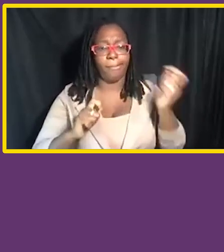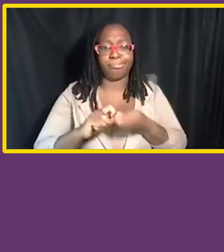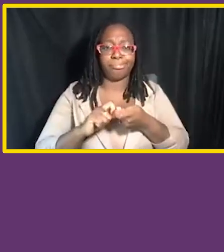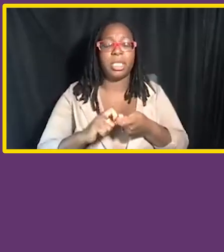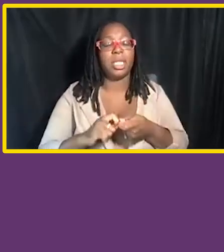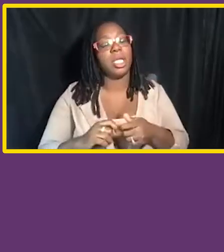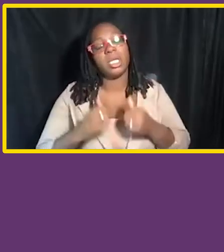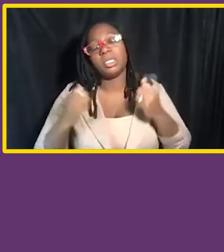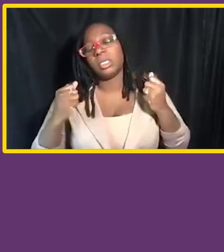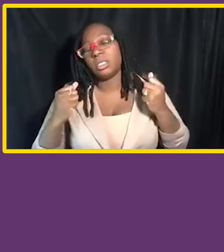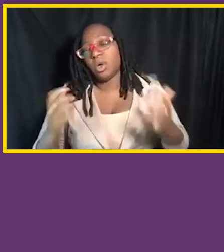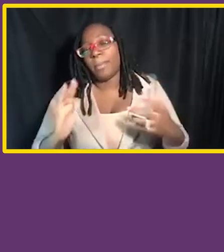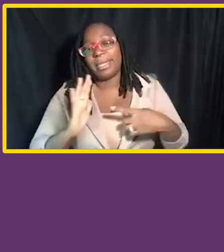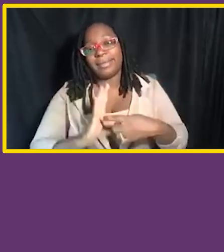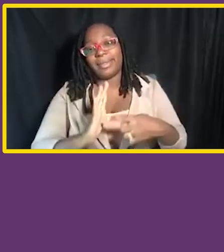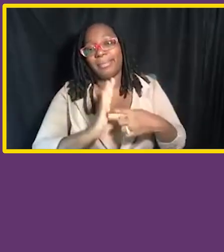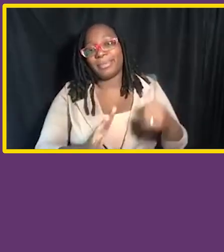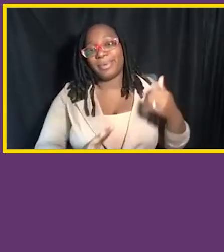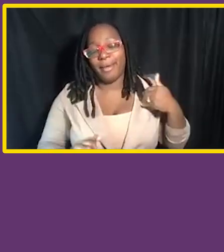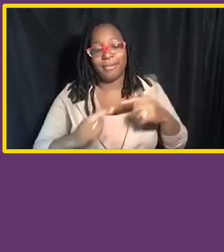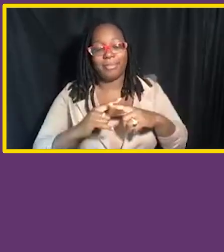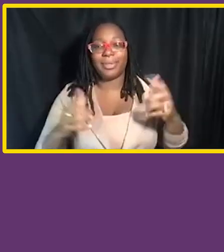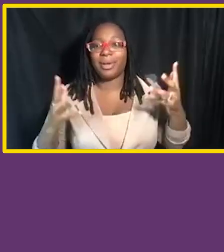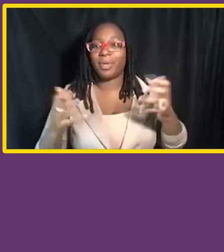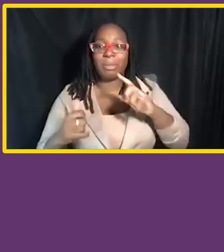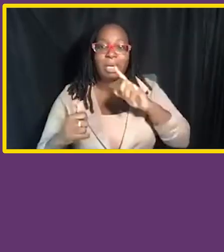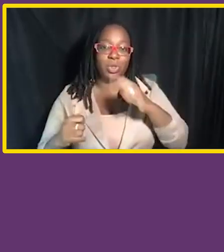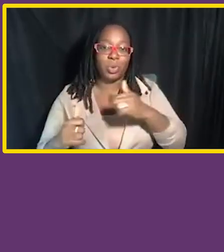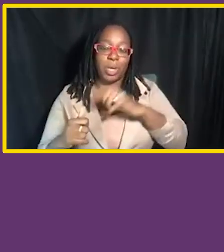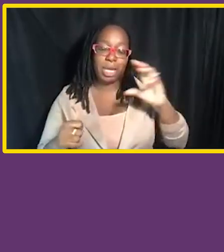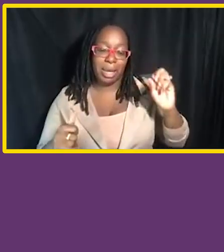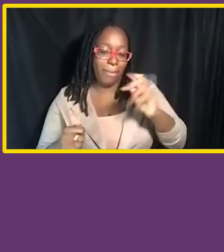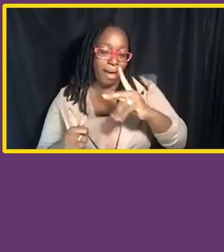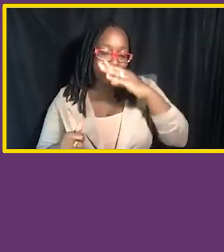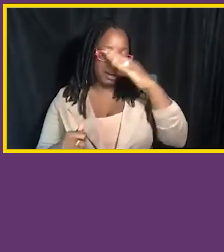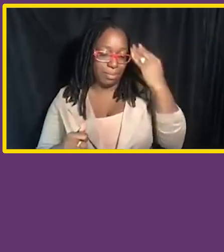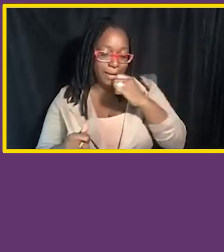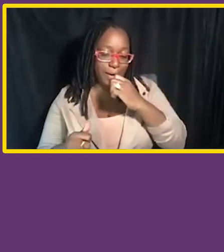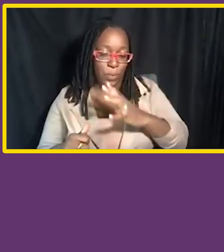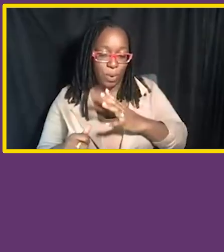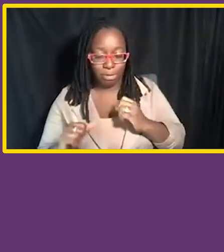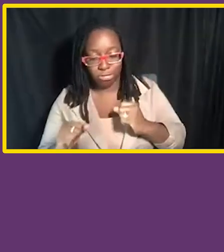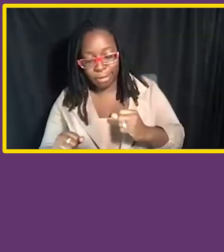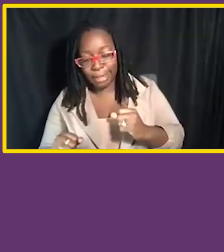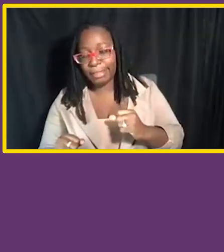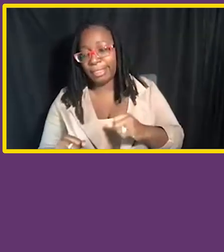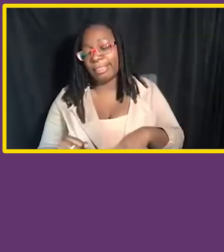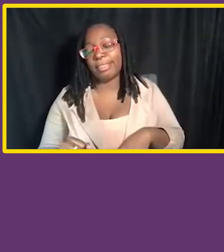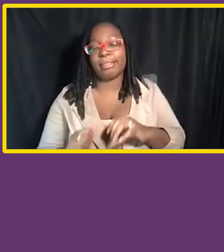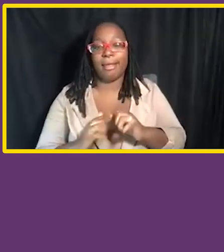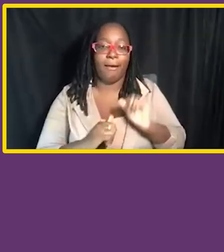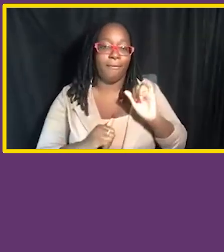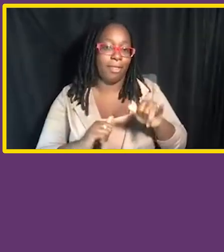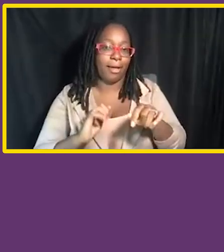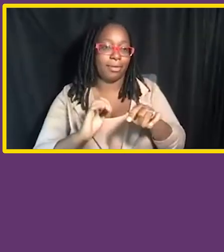but I wanted to make sure we got back to this Black women as strength, and how that